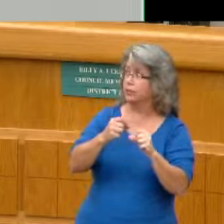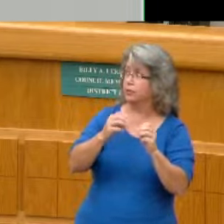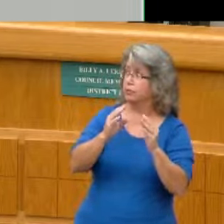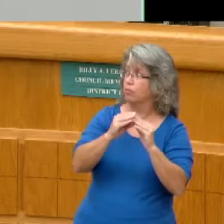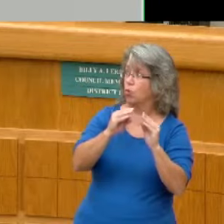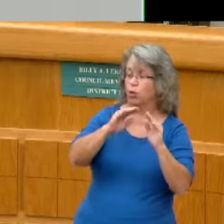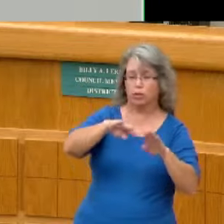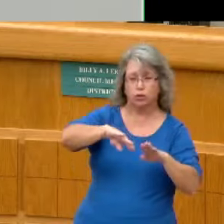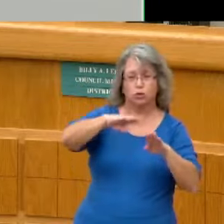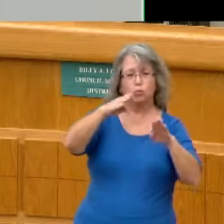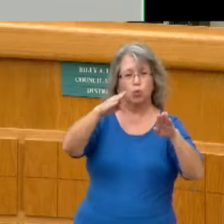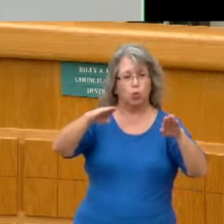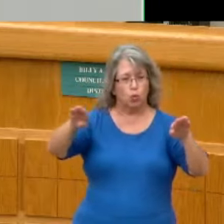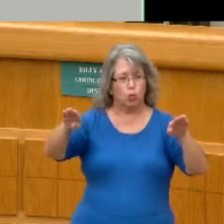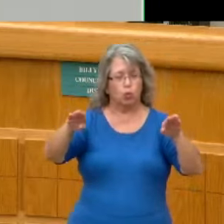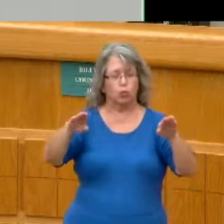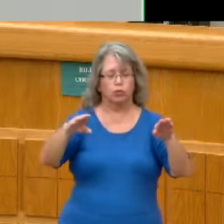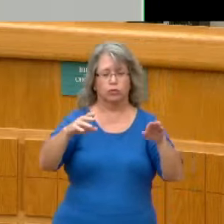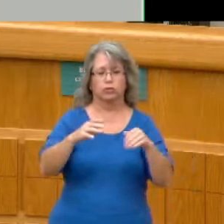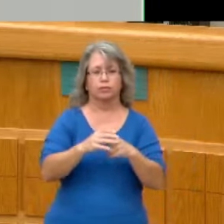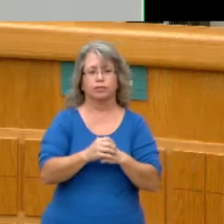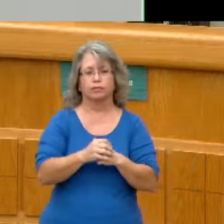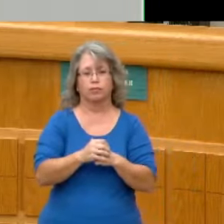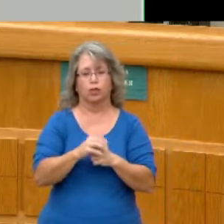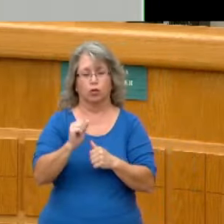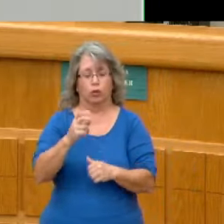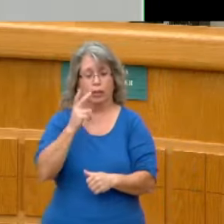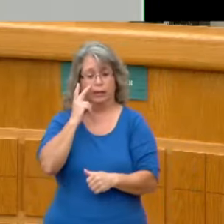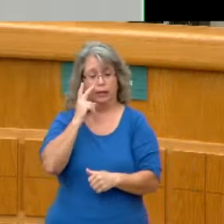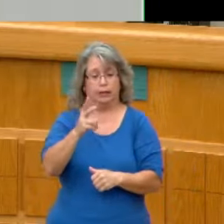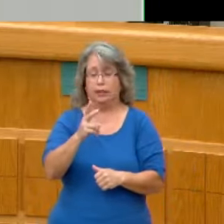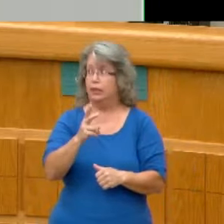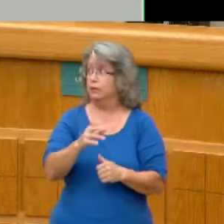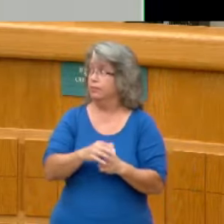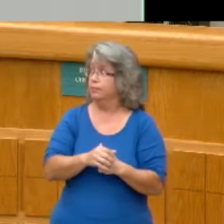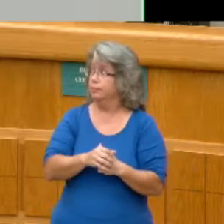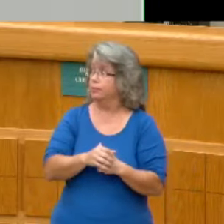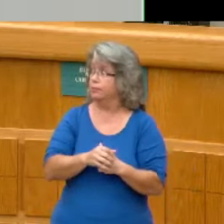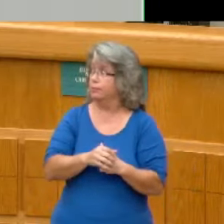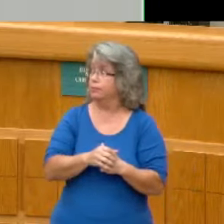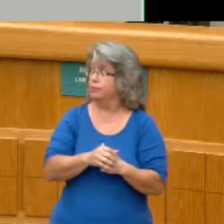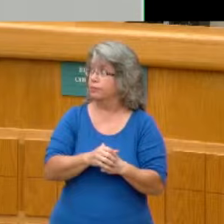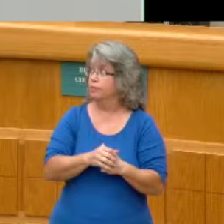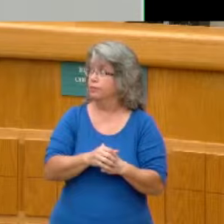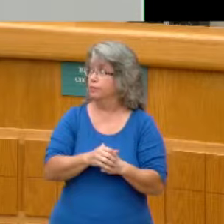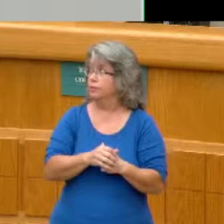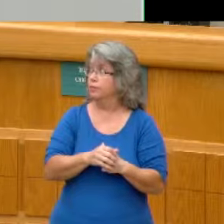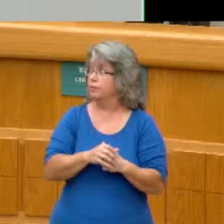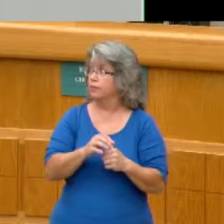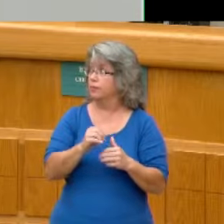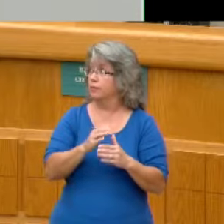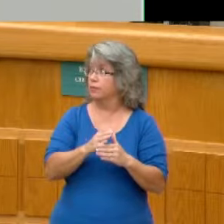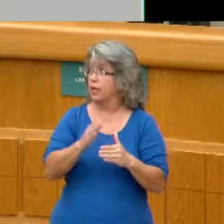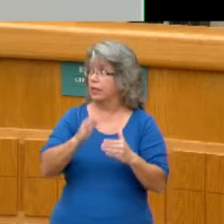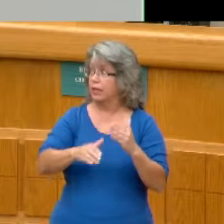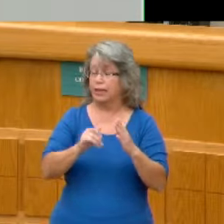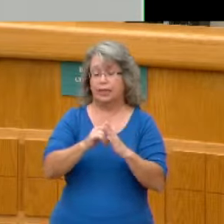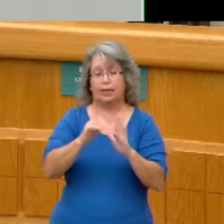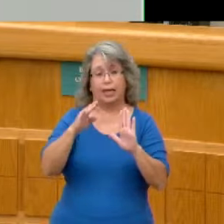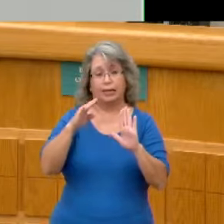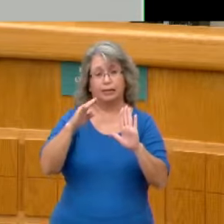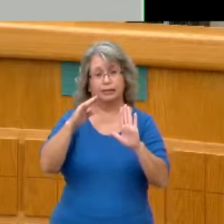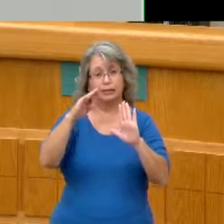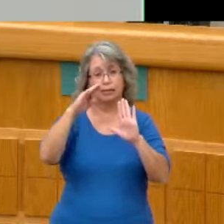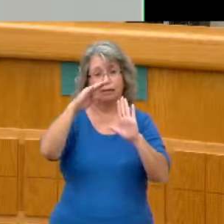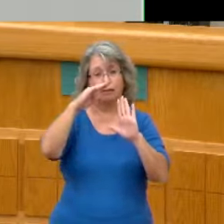being all over the place. And so you can see right at the end of the graph that it levels off. And so in the past week, there has not